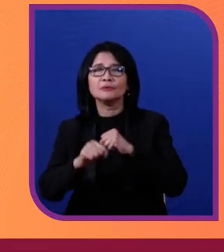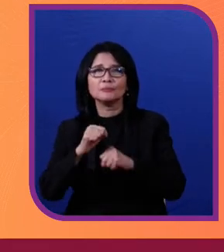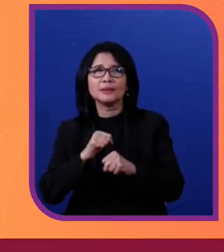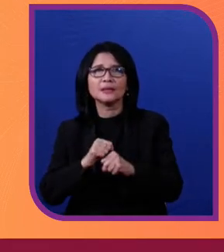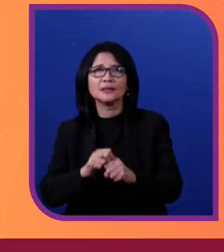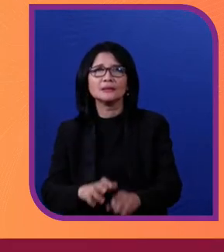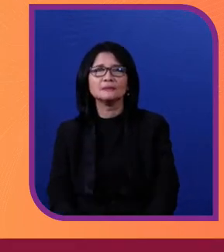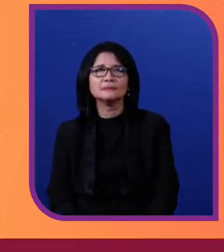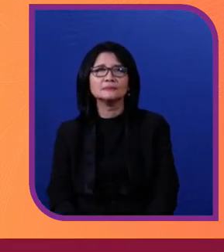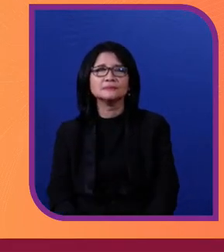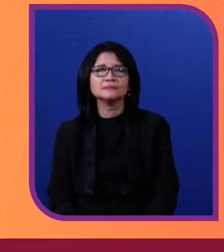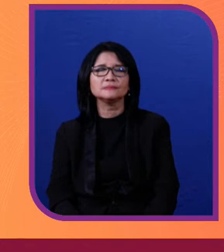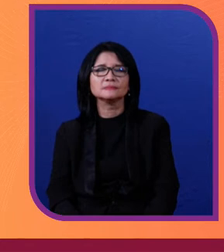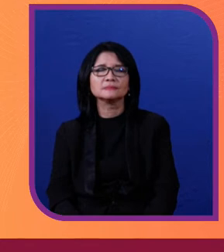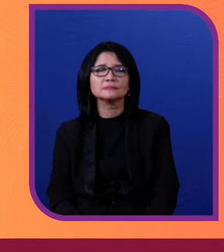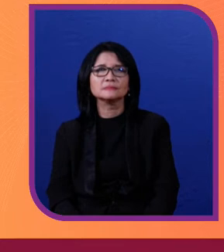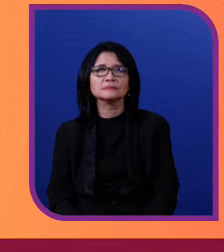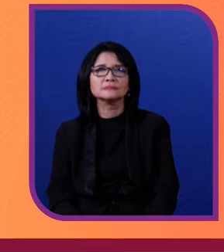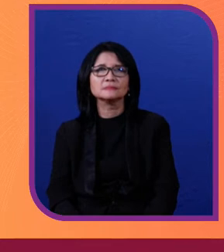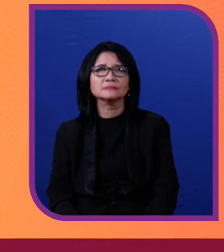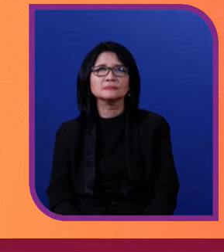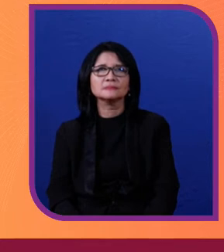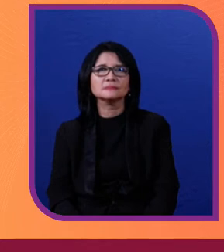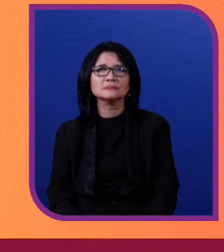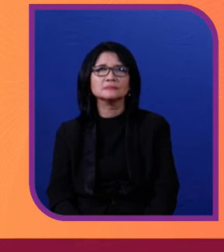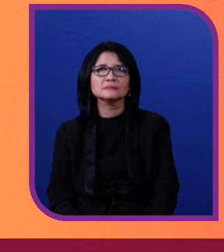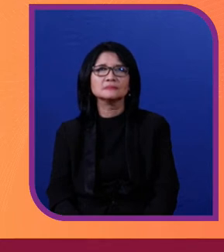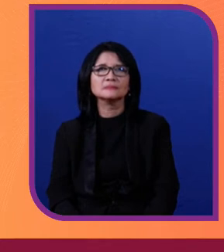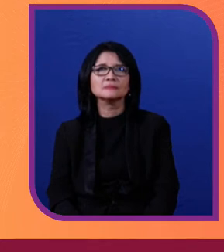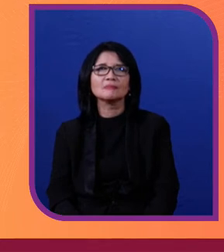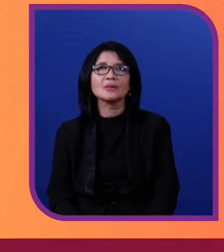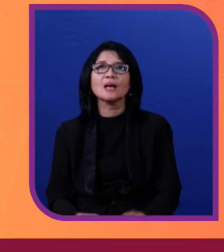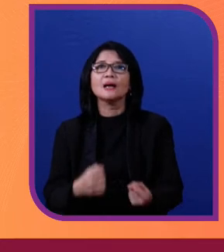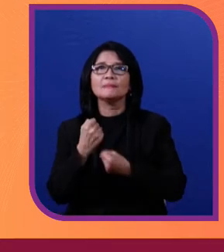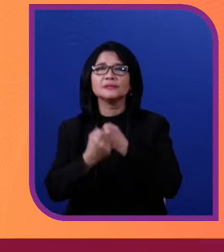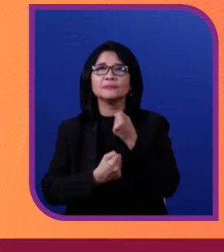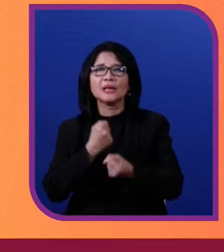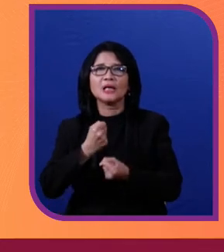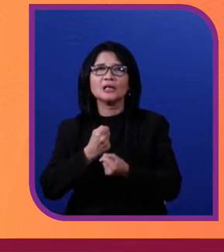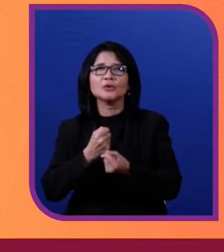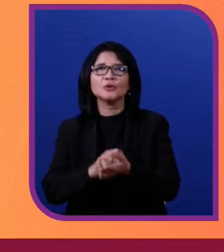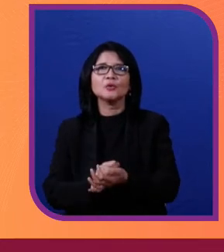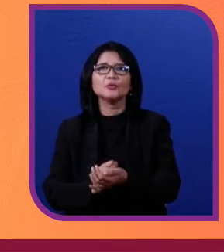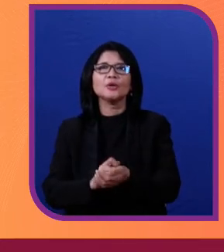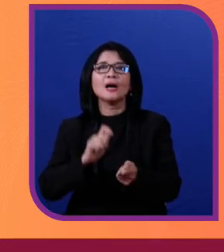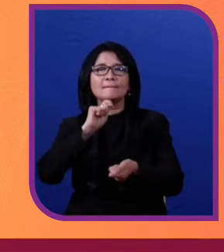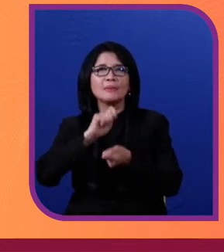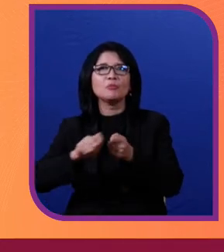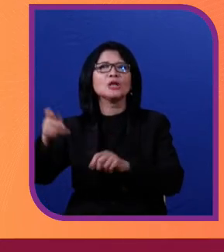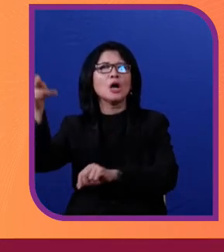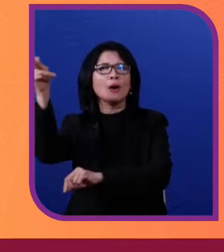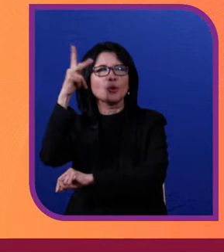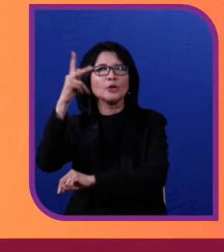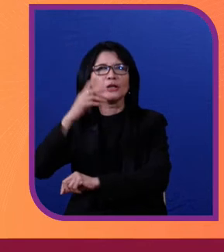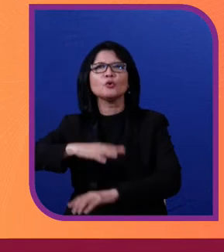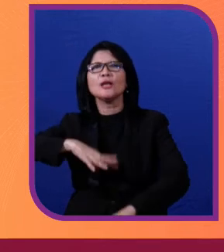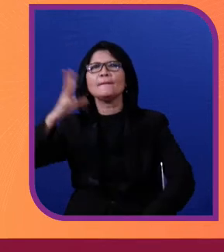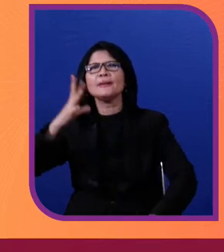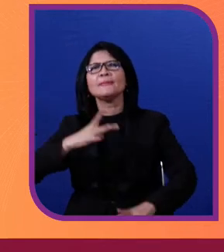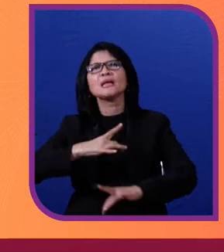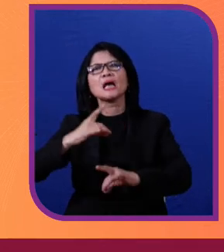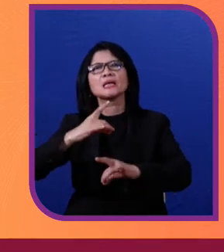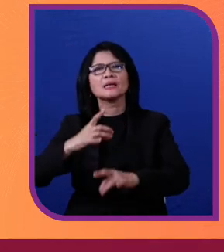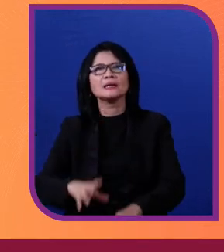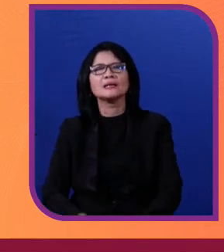eh more attractive and then the other things is worth Widodo